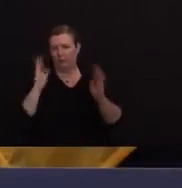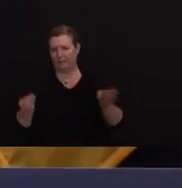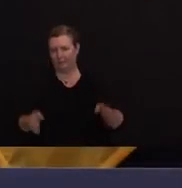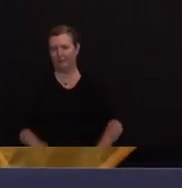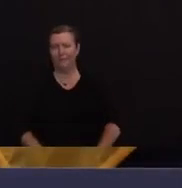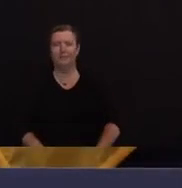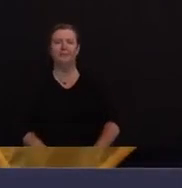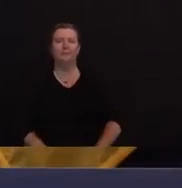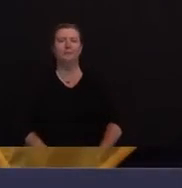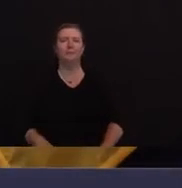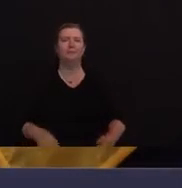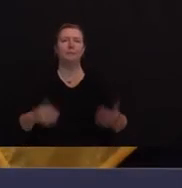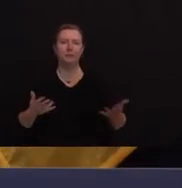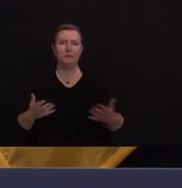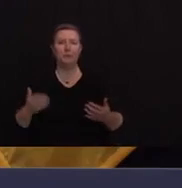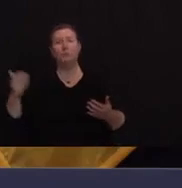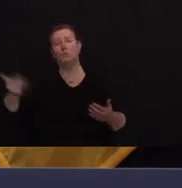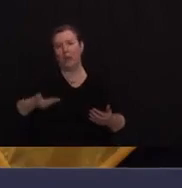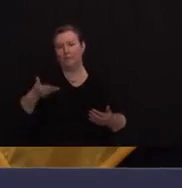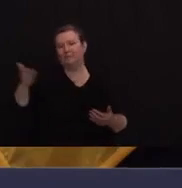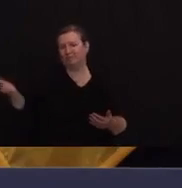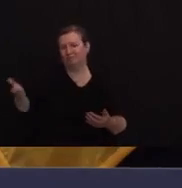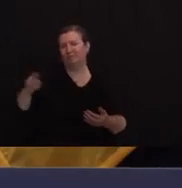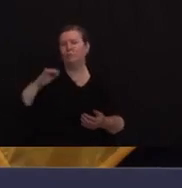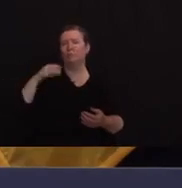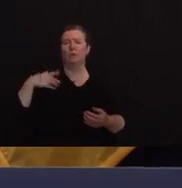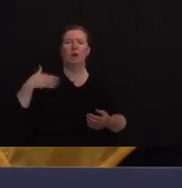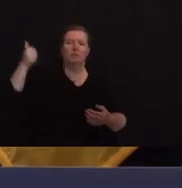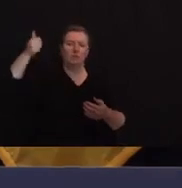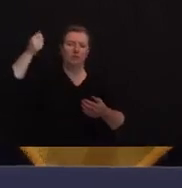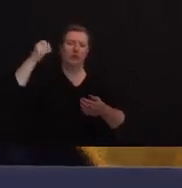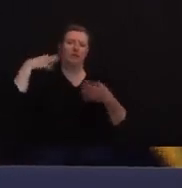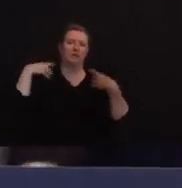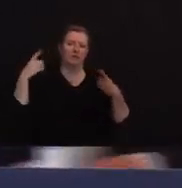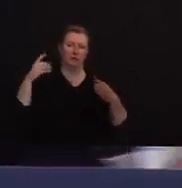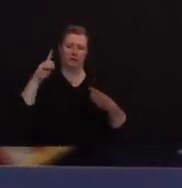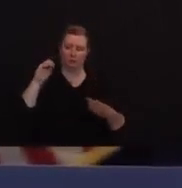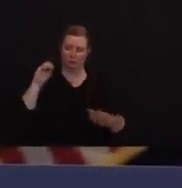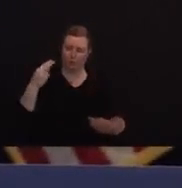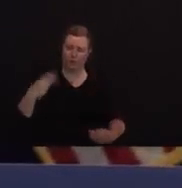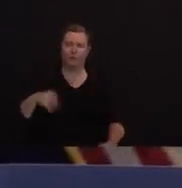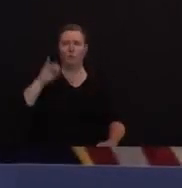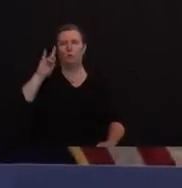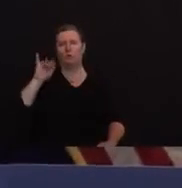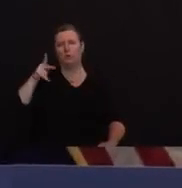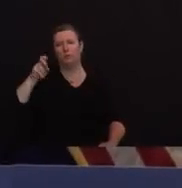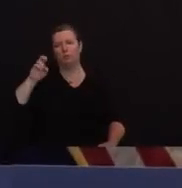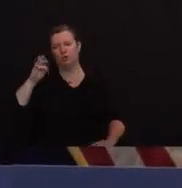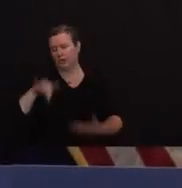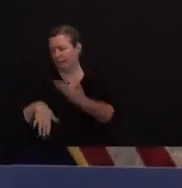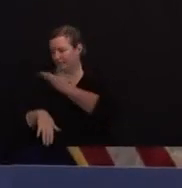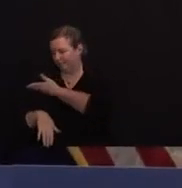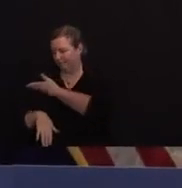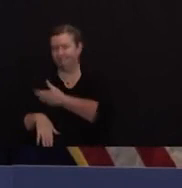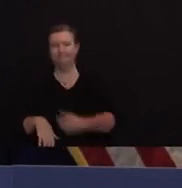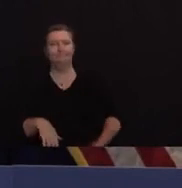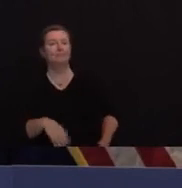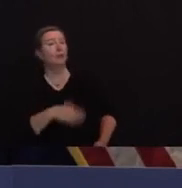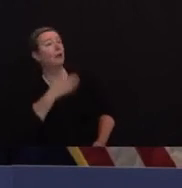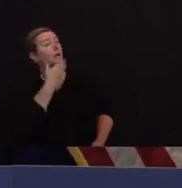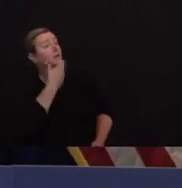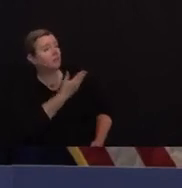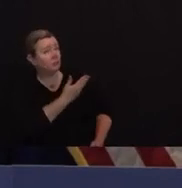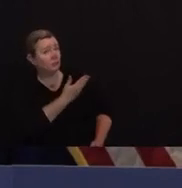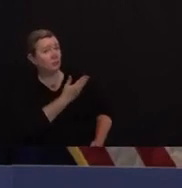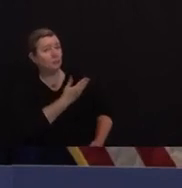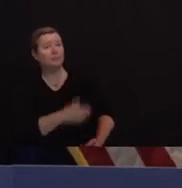no introduction, the Commissioner of the Department of Health, Judy Persichilli. Thank you, Governor. Good afternoon. A week ago, the